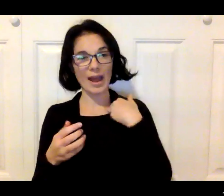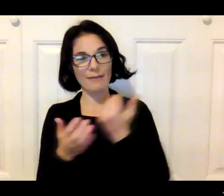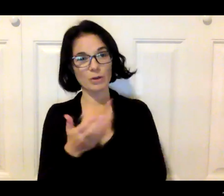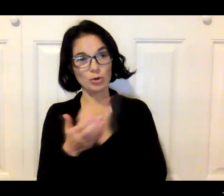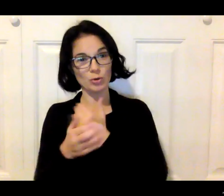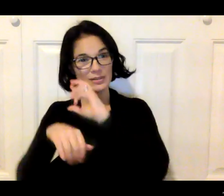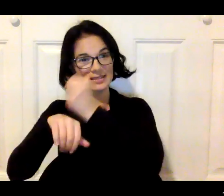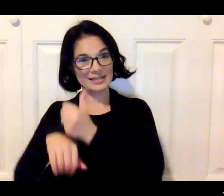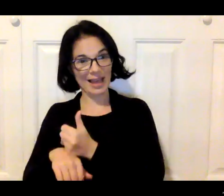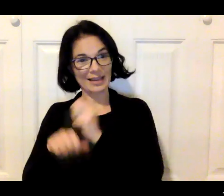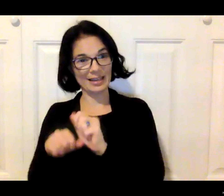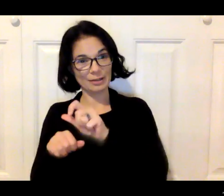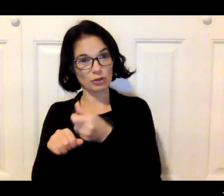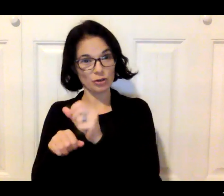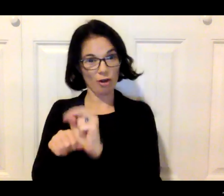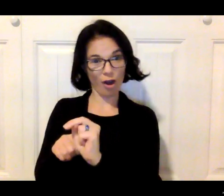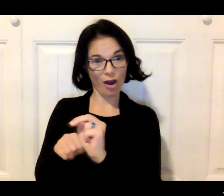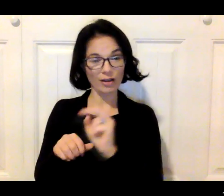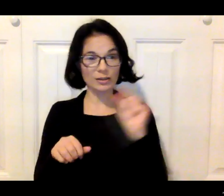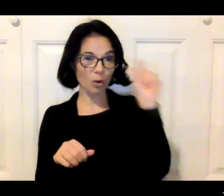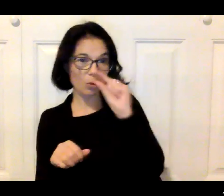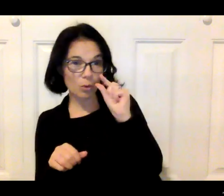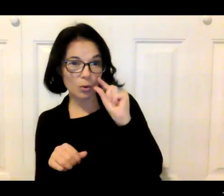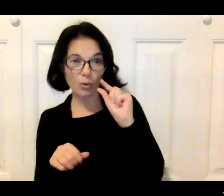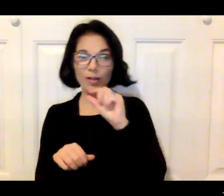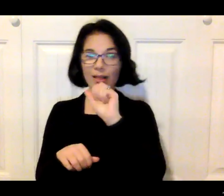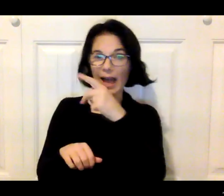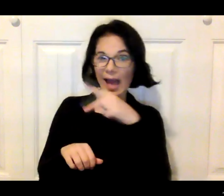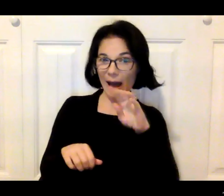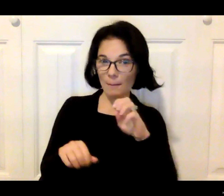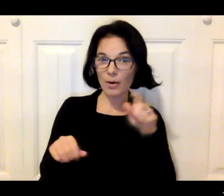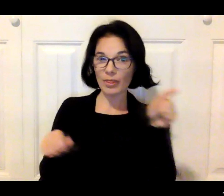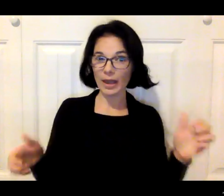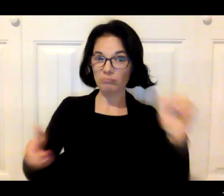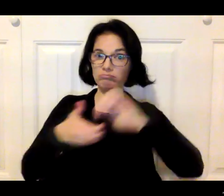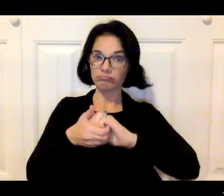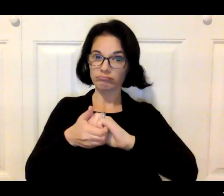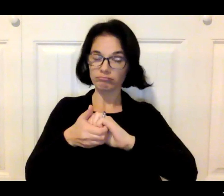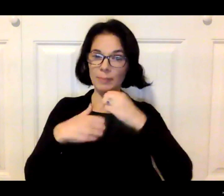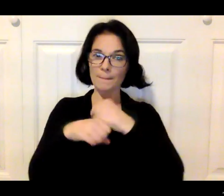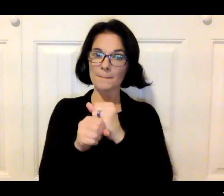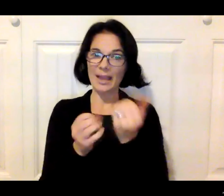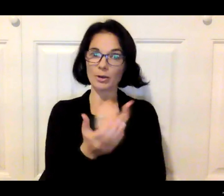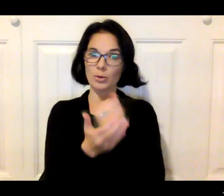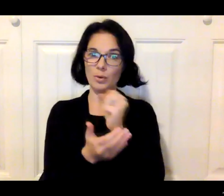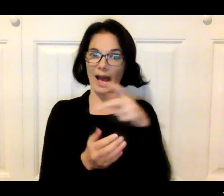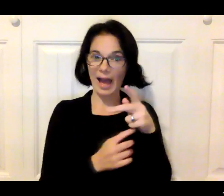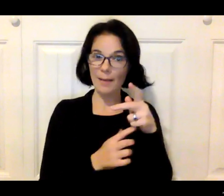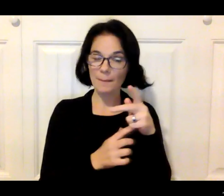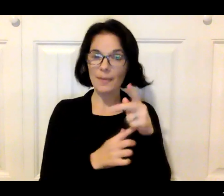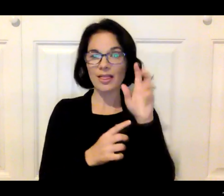Google and Apple teamed up to create. It just came out a few days ago. Is the contact tracing